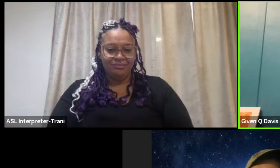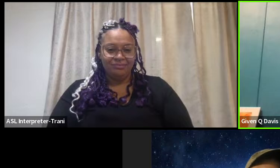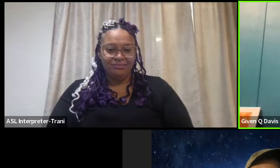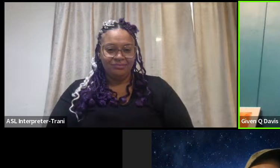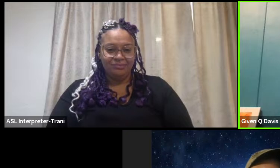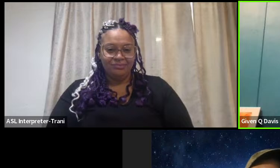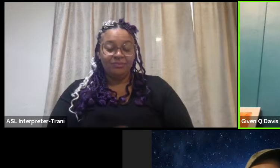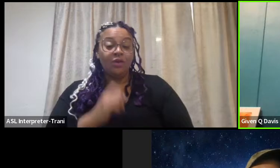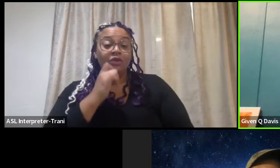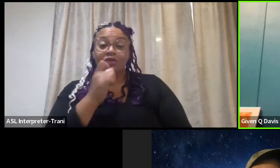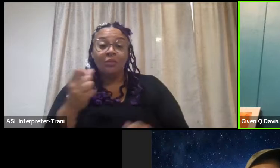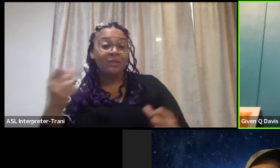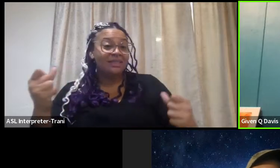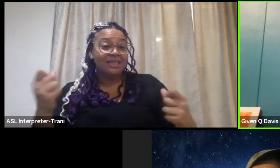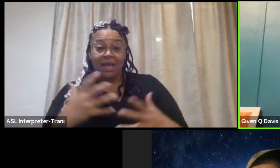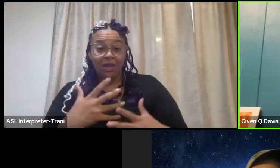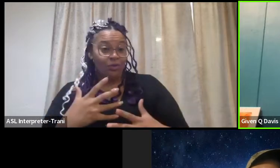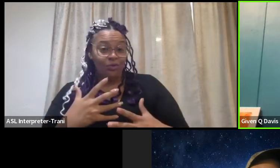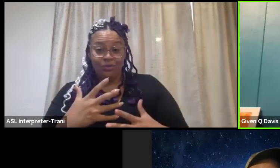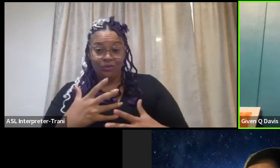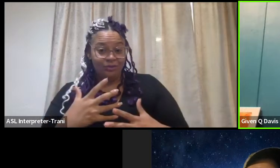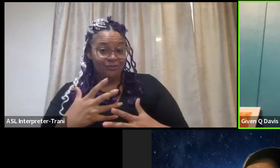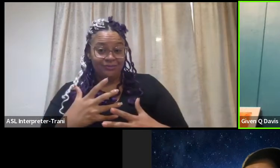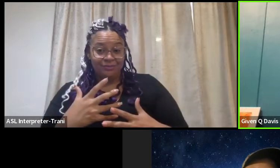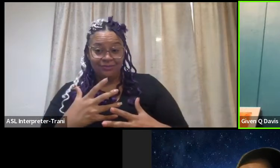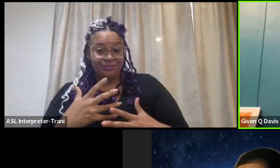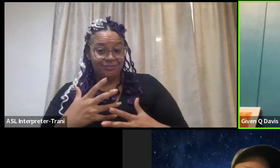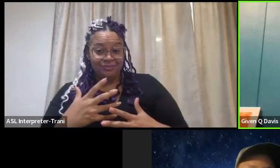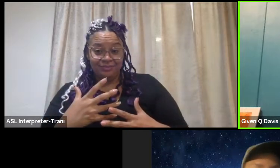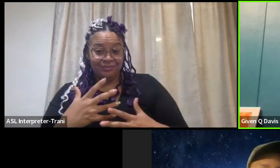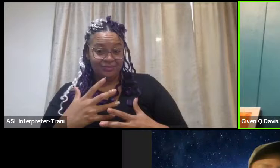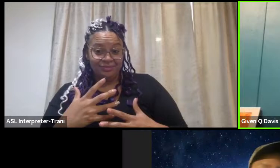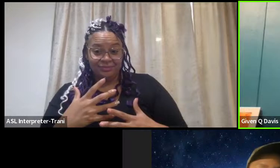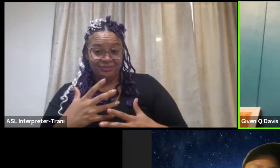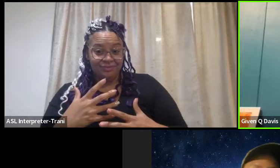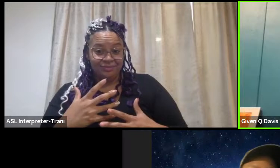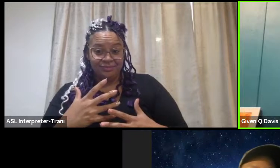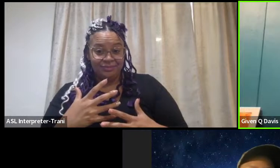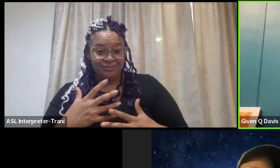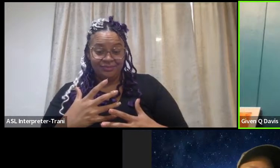Don't be scared. Okay.